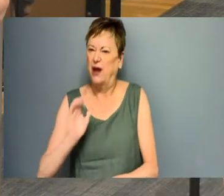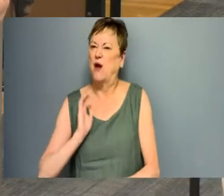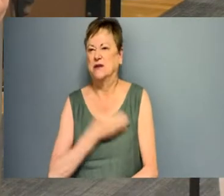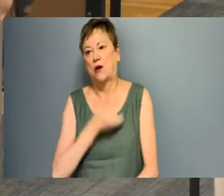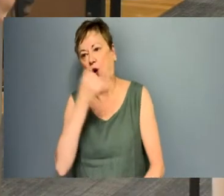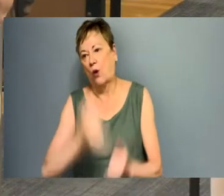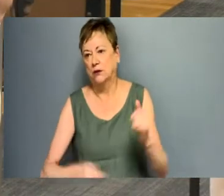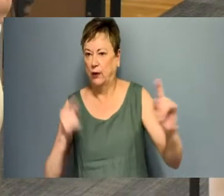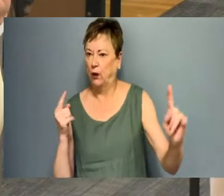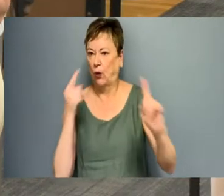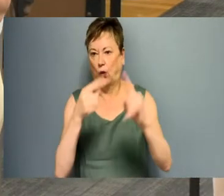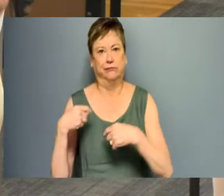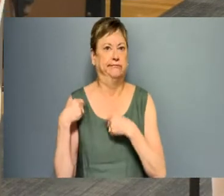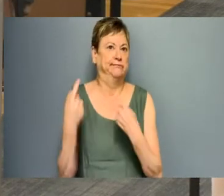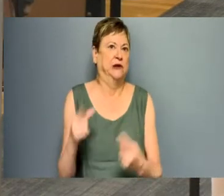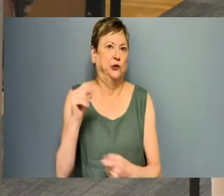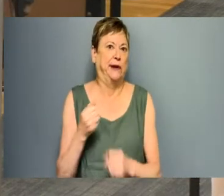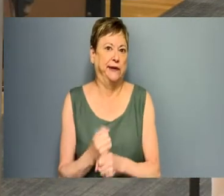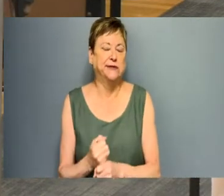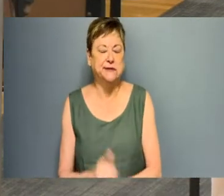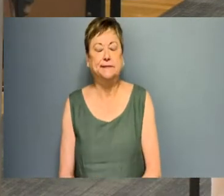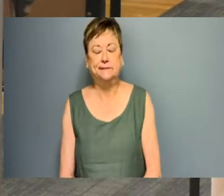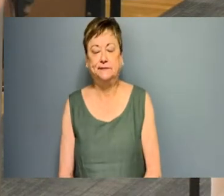goal over the last 20 years.